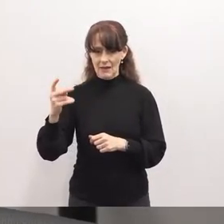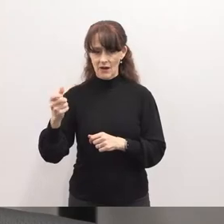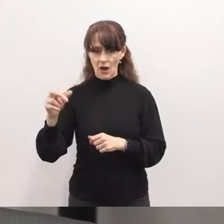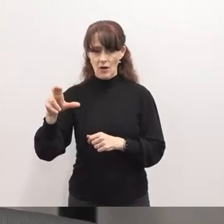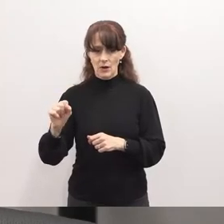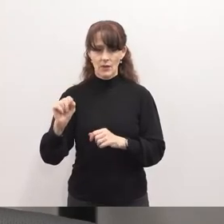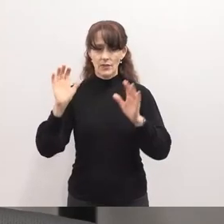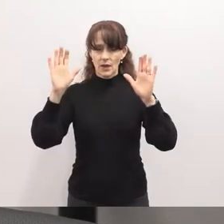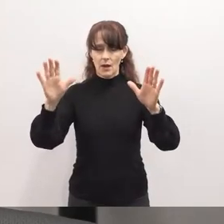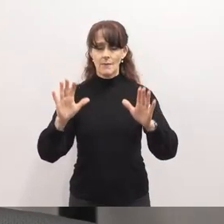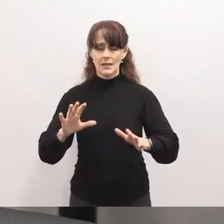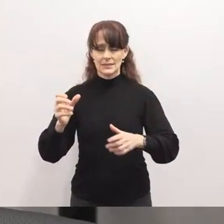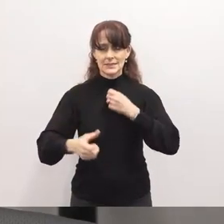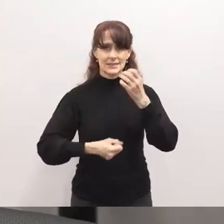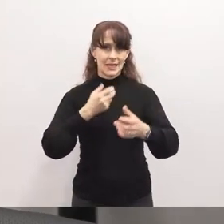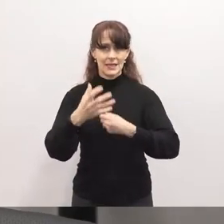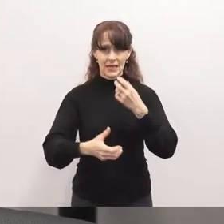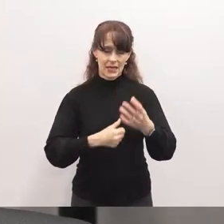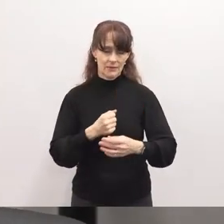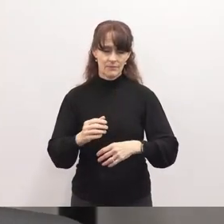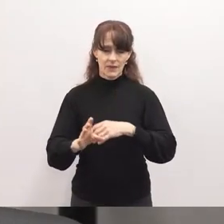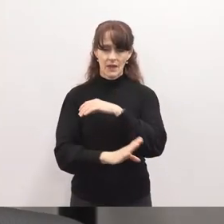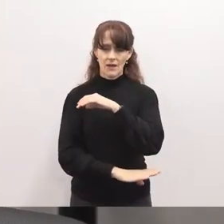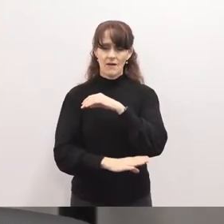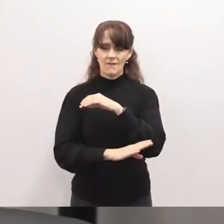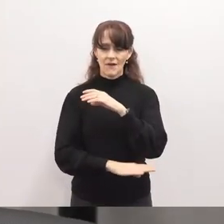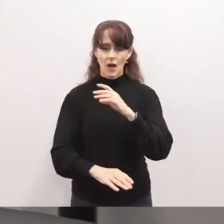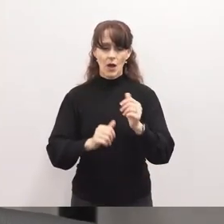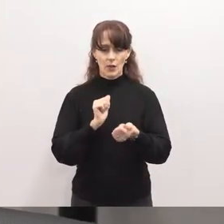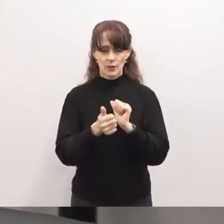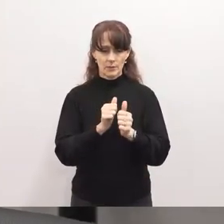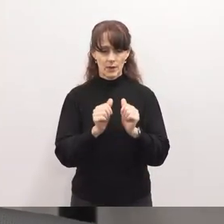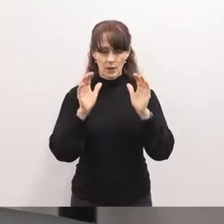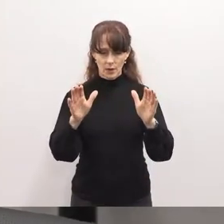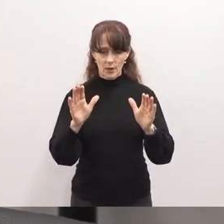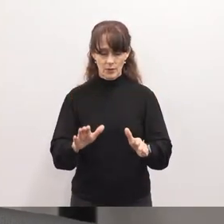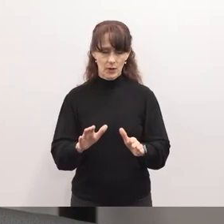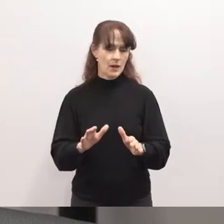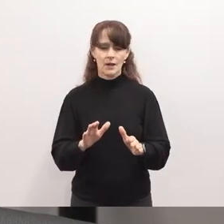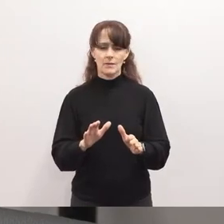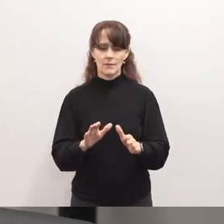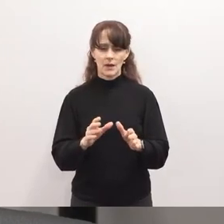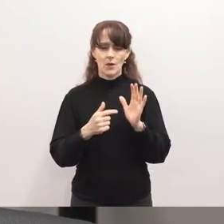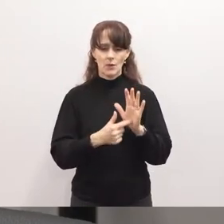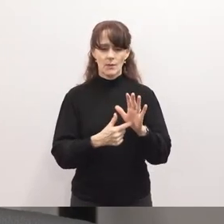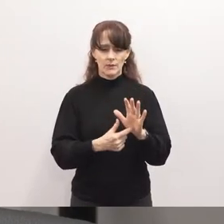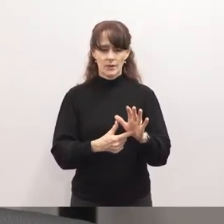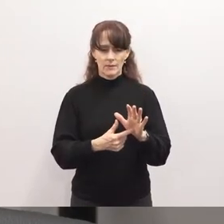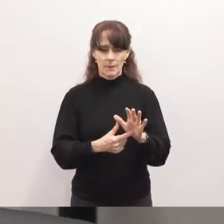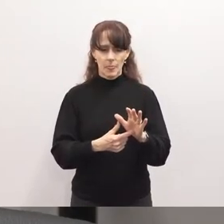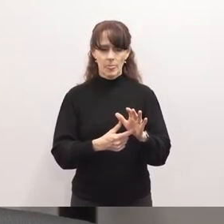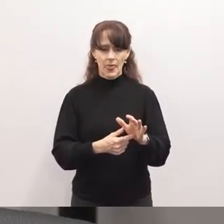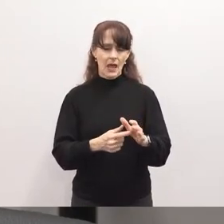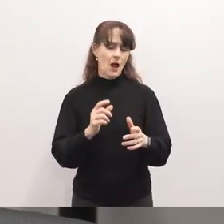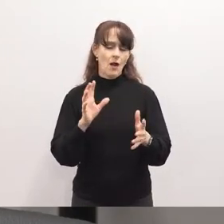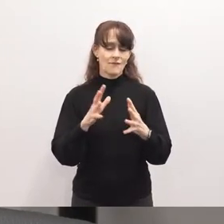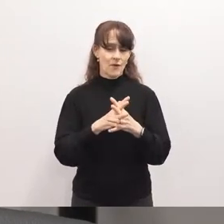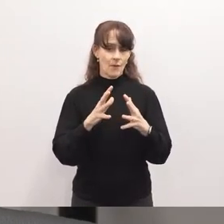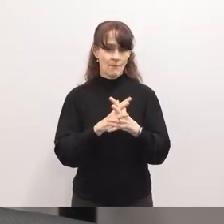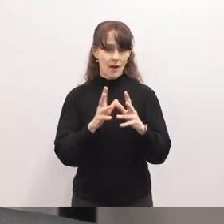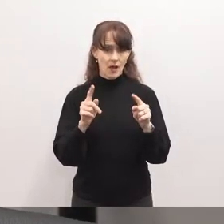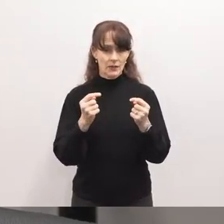fantastic singing. Our fall sports program did amazing representing the Homa Scholars and Champions as our varsity football team